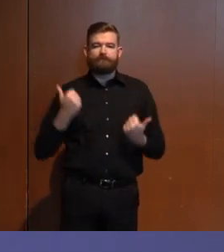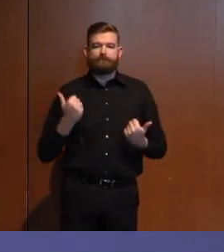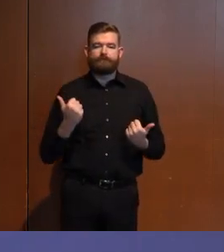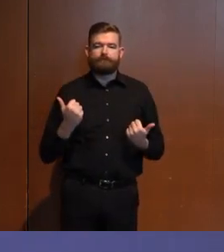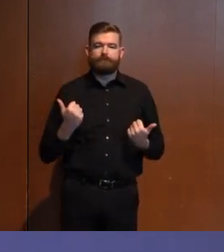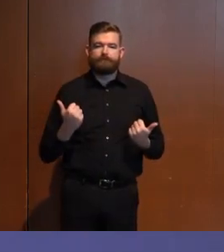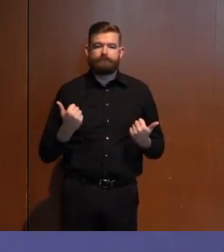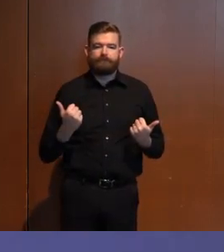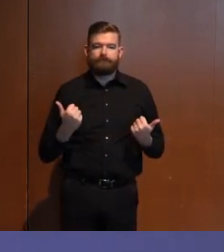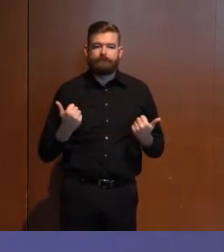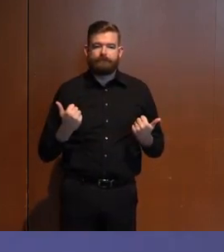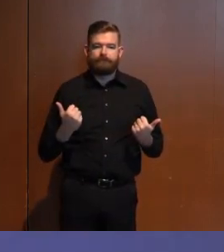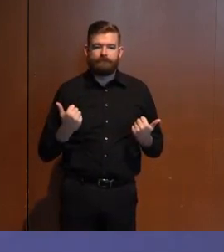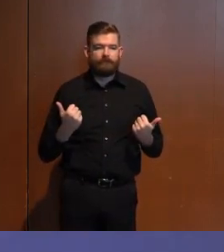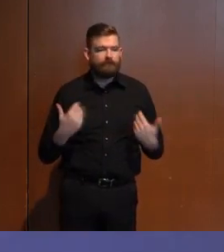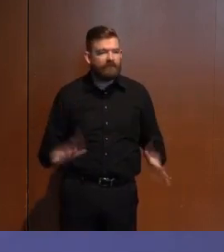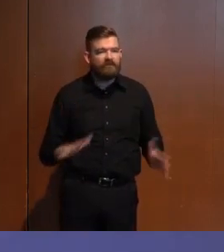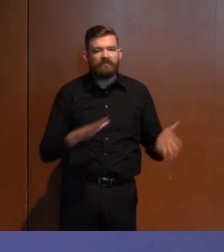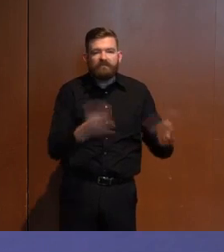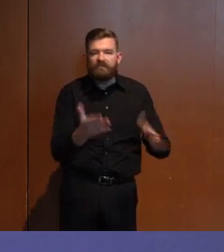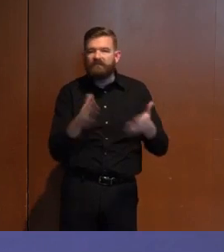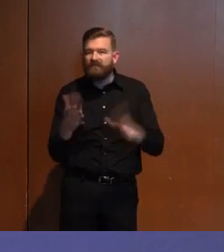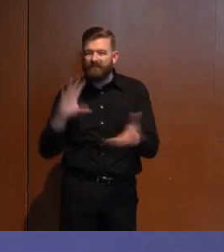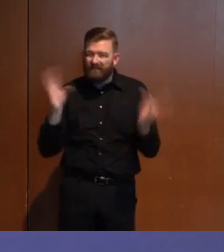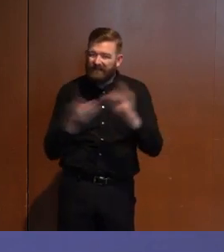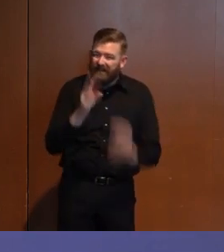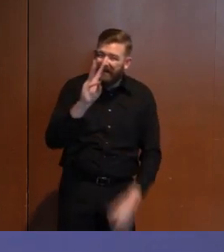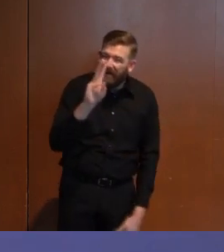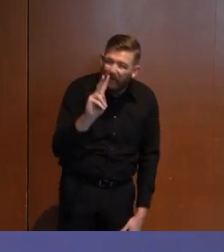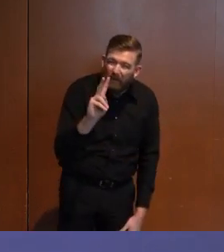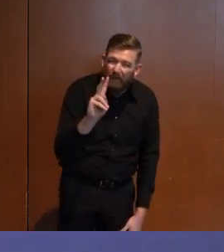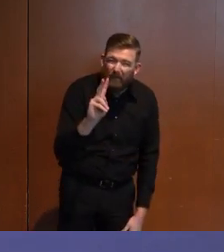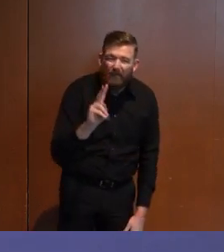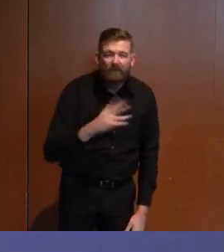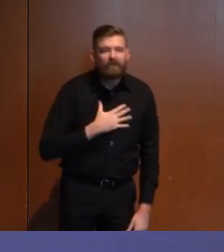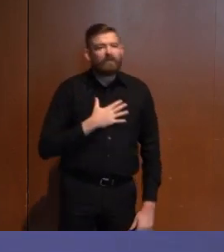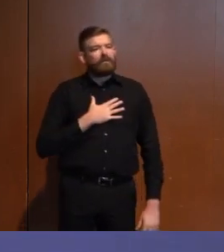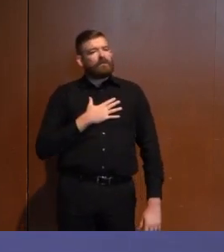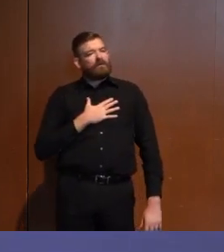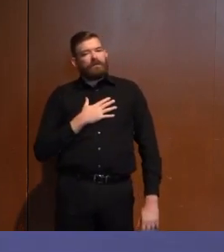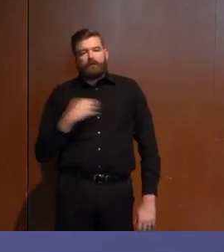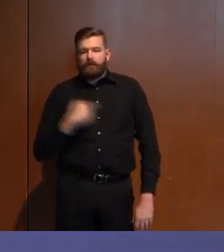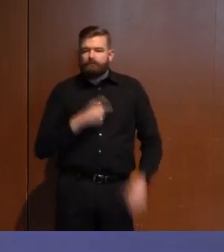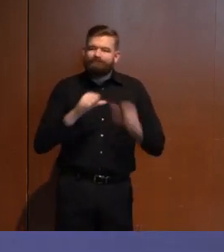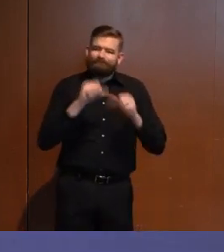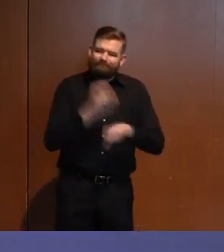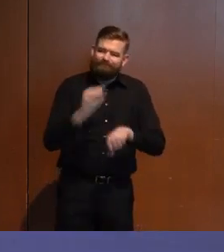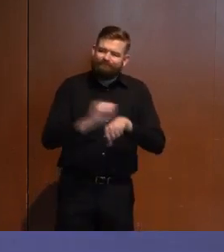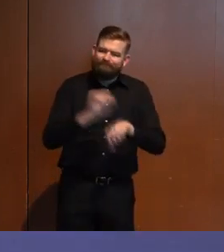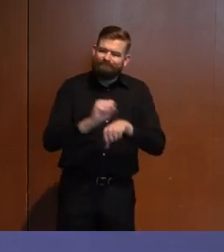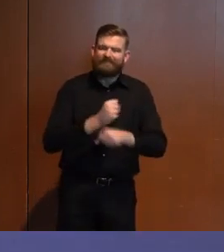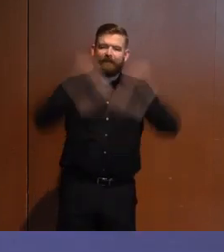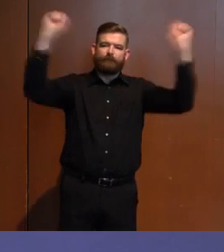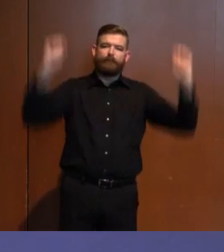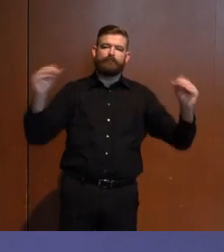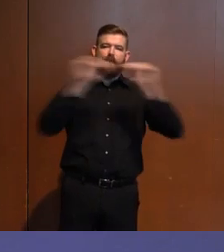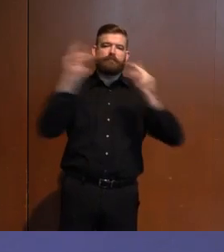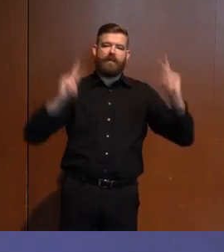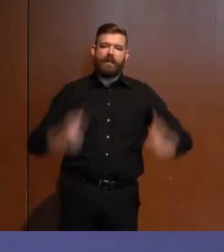try to not lose more than we have to. That's who we are as a country, and that's who we are as a